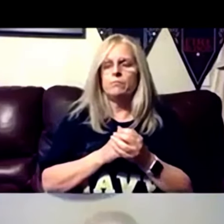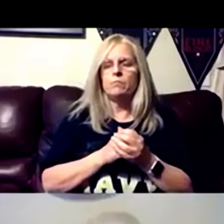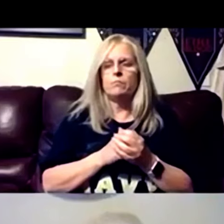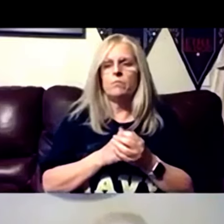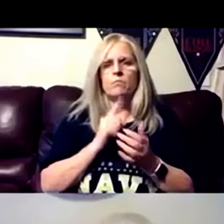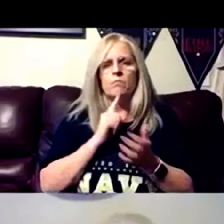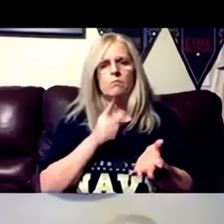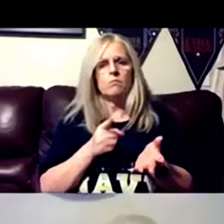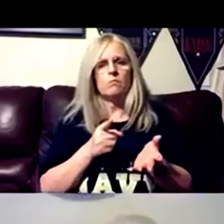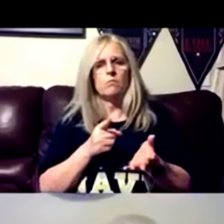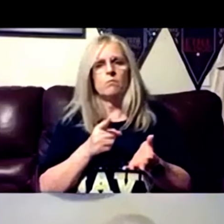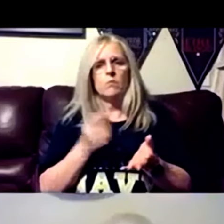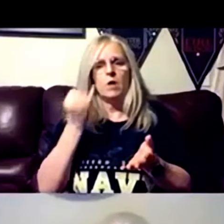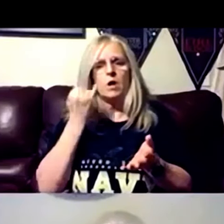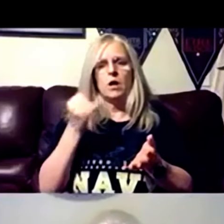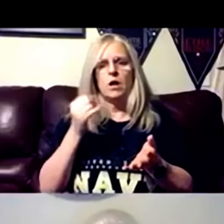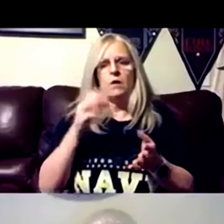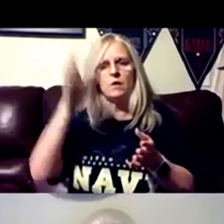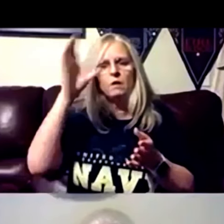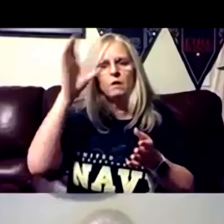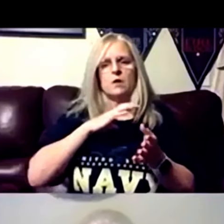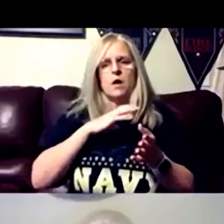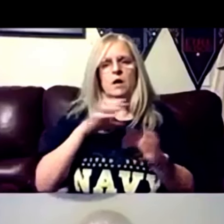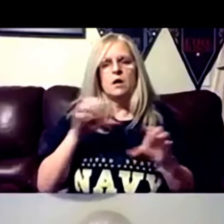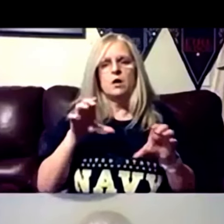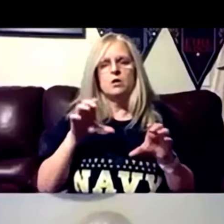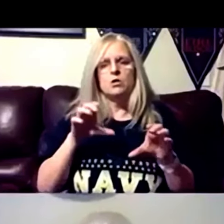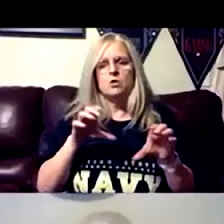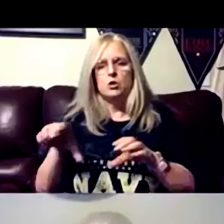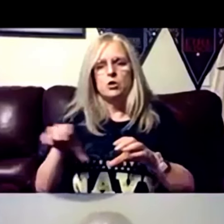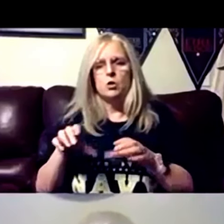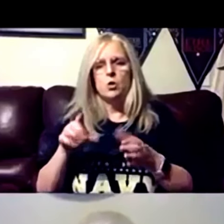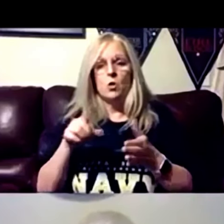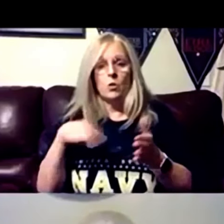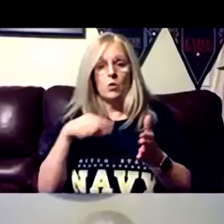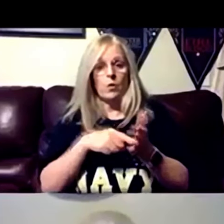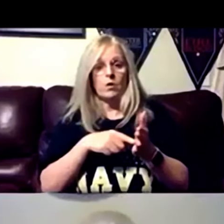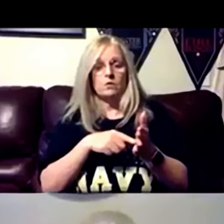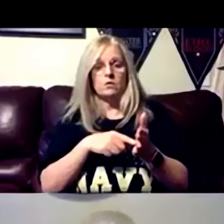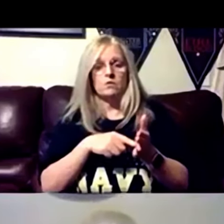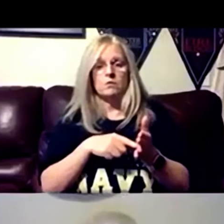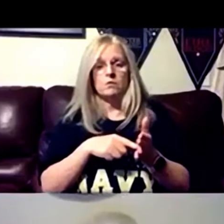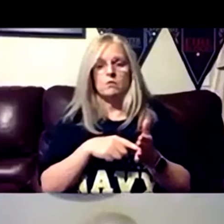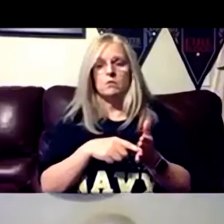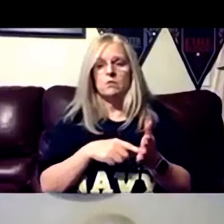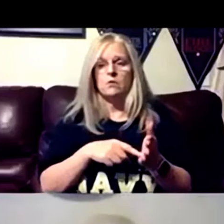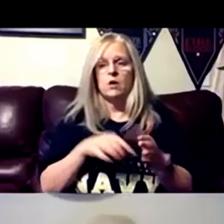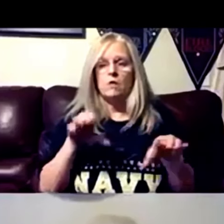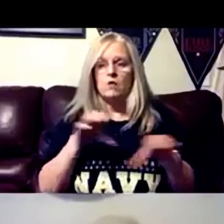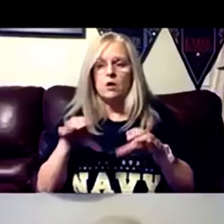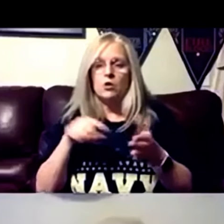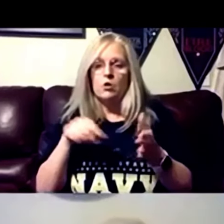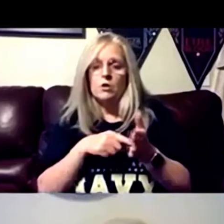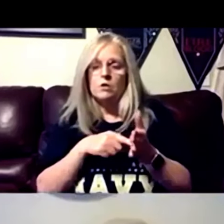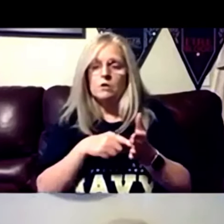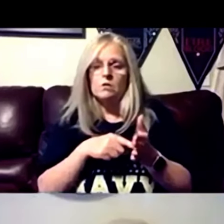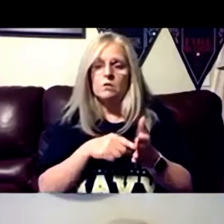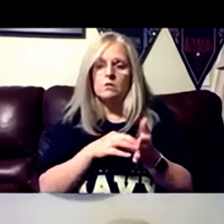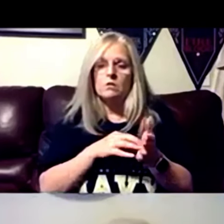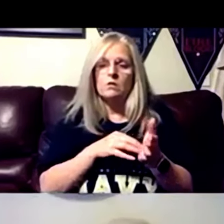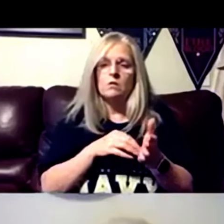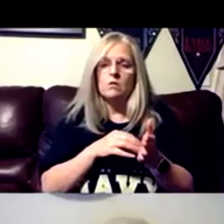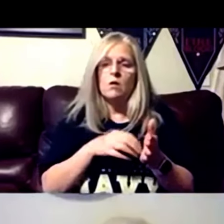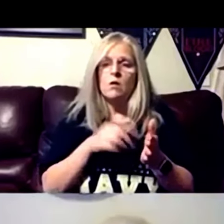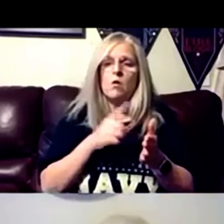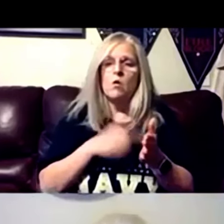really? If this guy can do exactly this, like if he can do this, like what do we